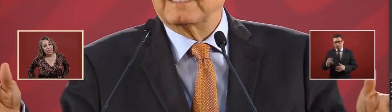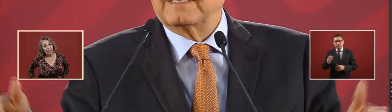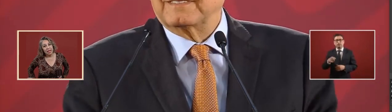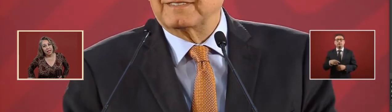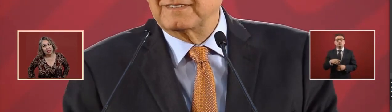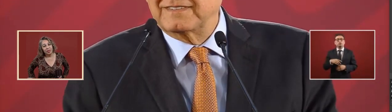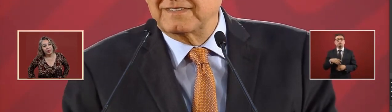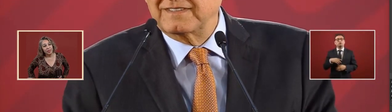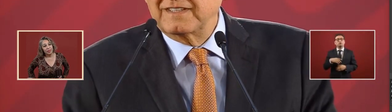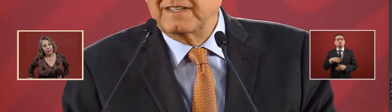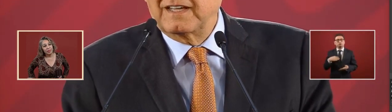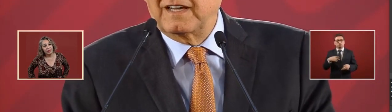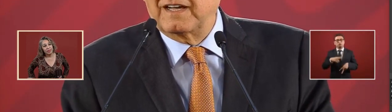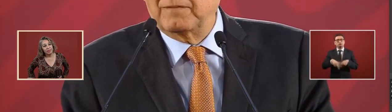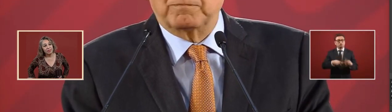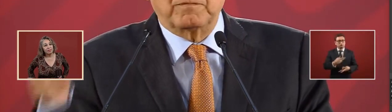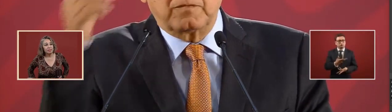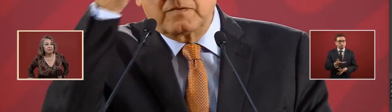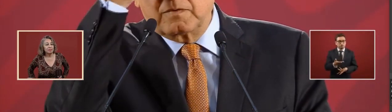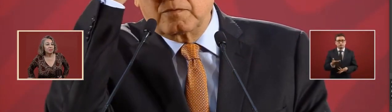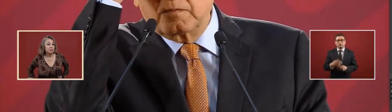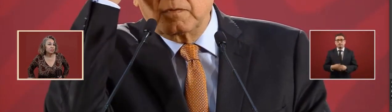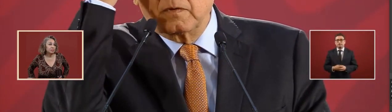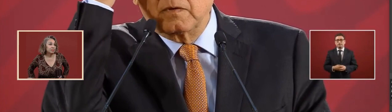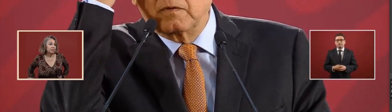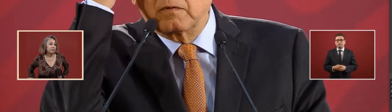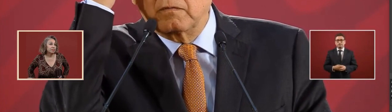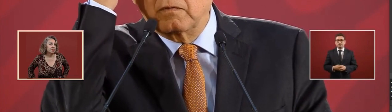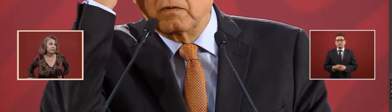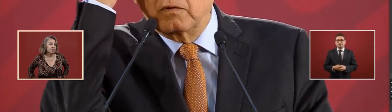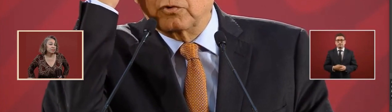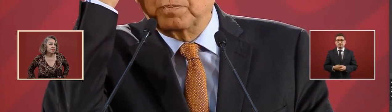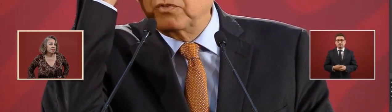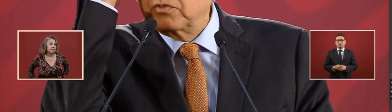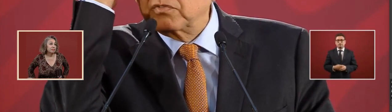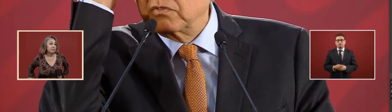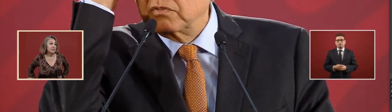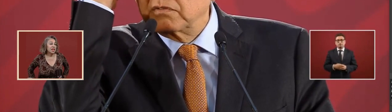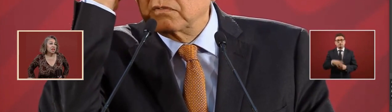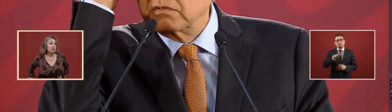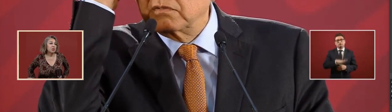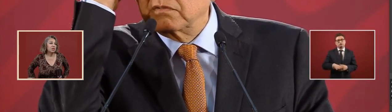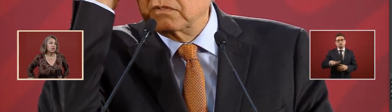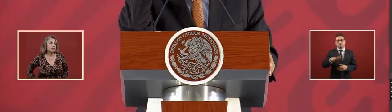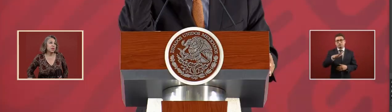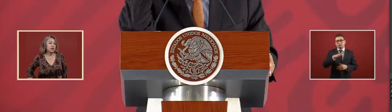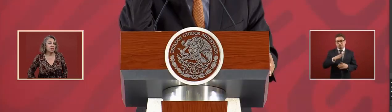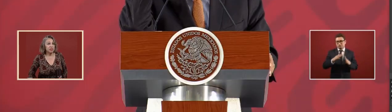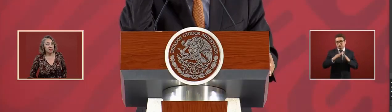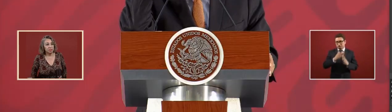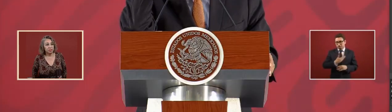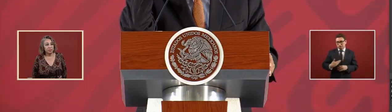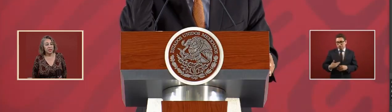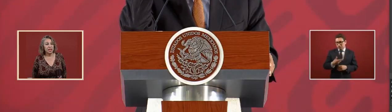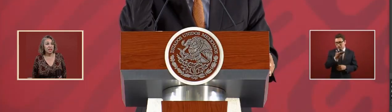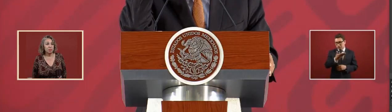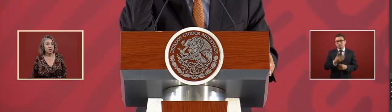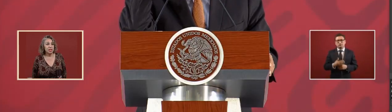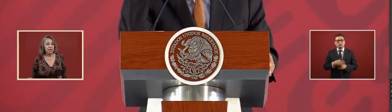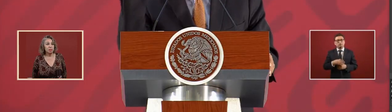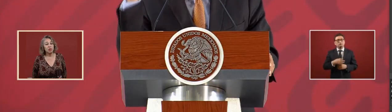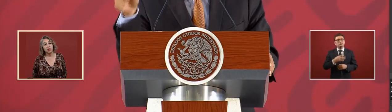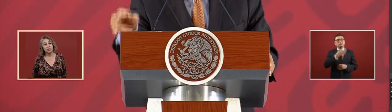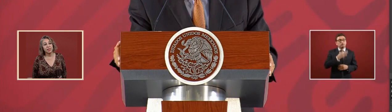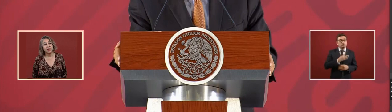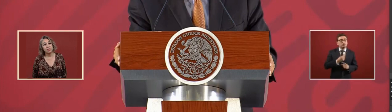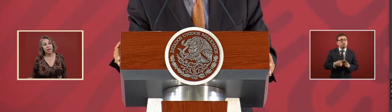los Pinos. And he would go to Los Pinos. Y ahí le decían quién and iba they a would ser.